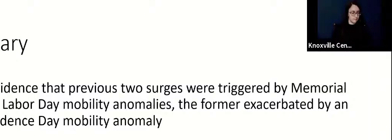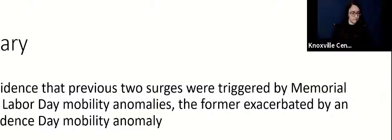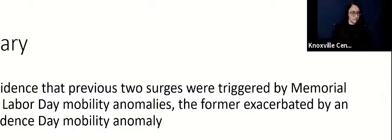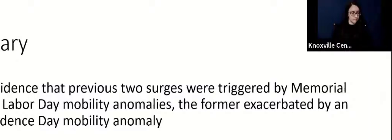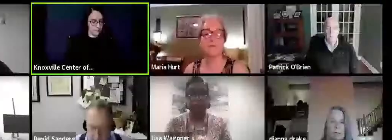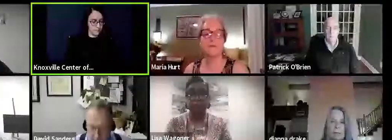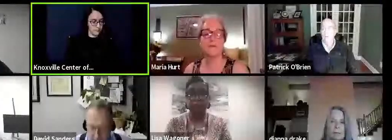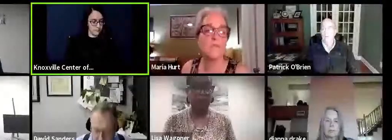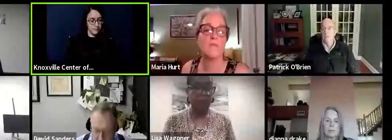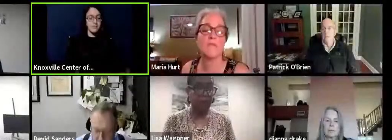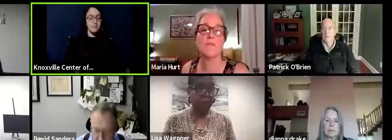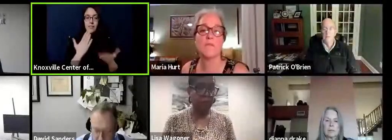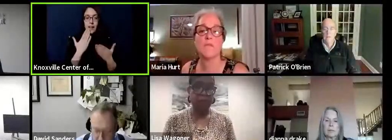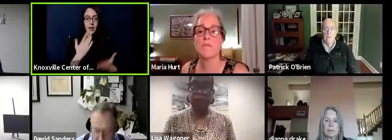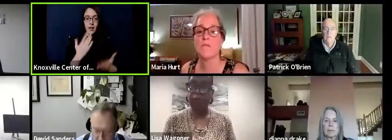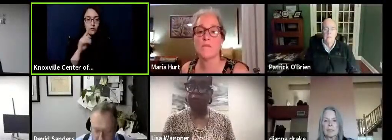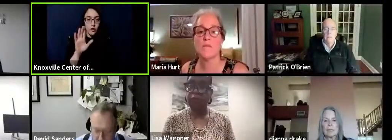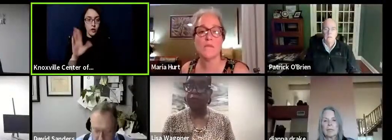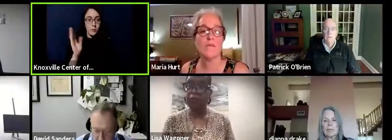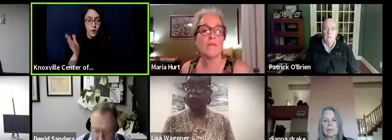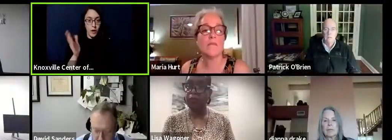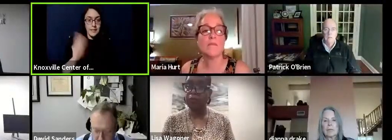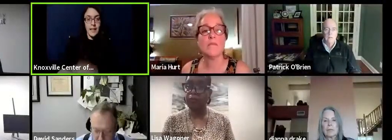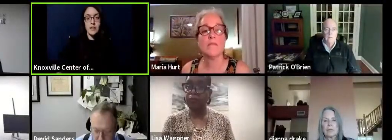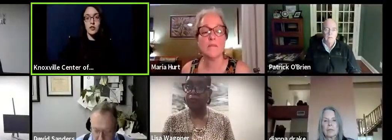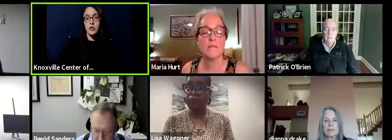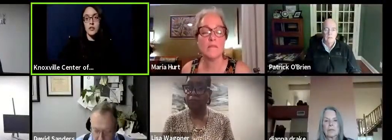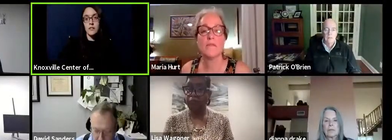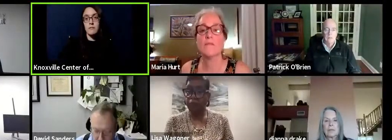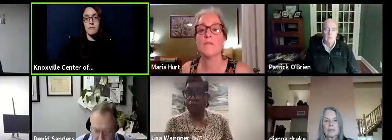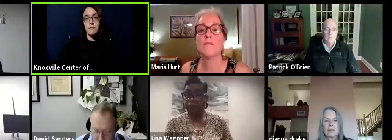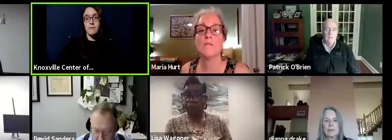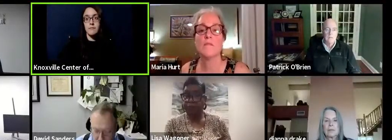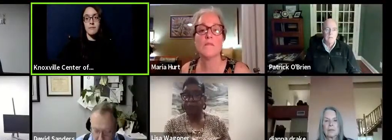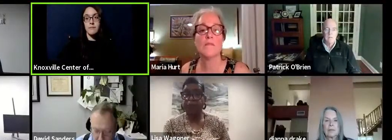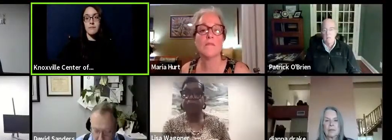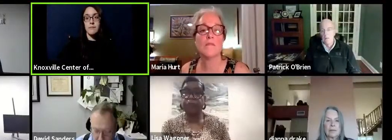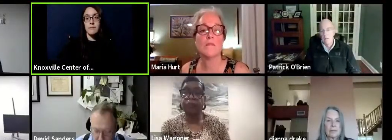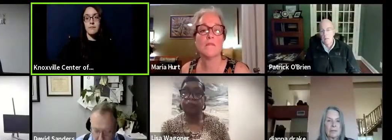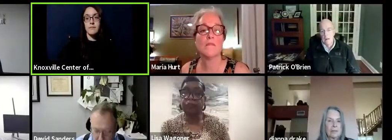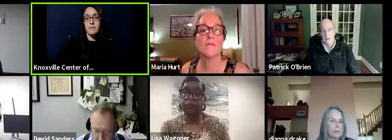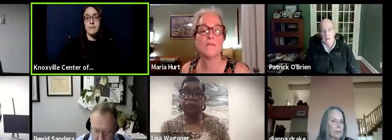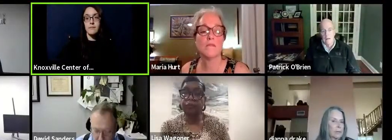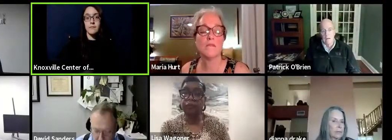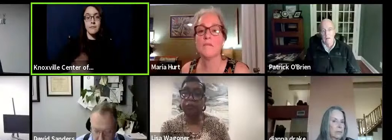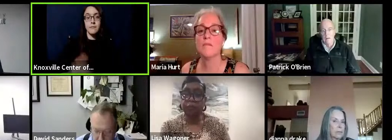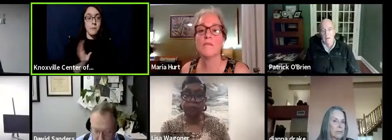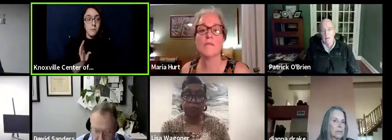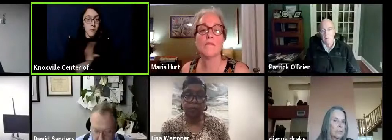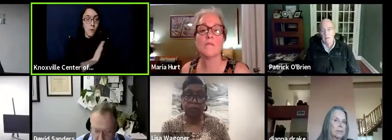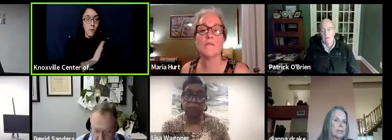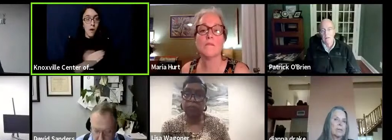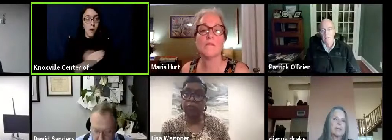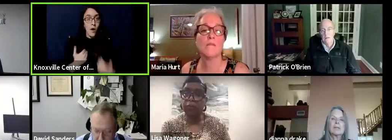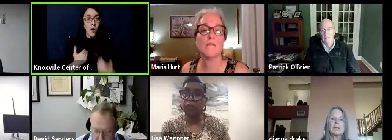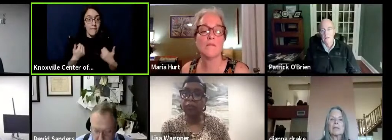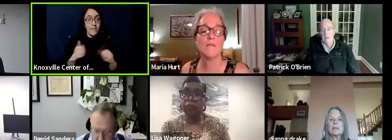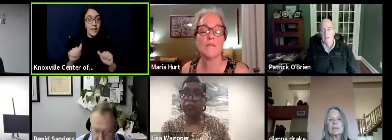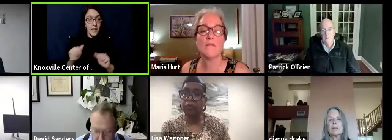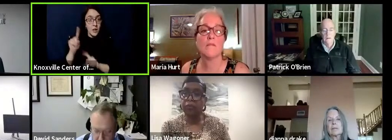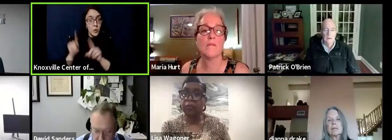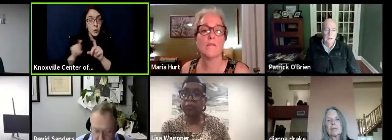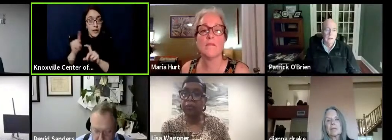Thank you for your presentation. Board members, are there any questions or comments for Dr. Brett?